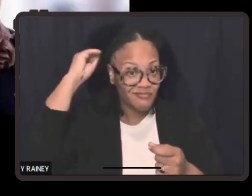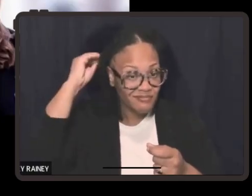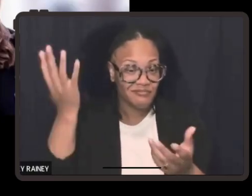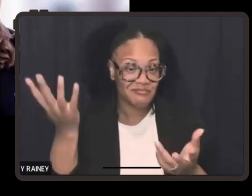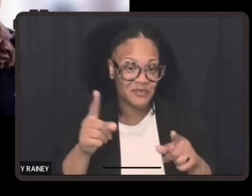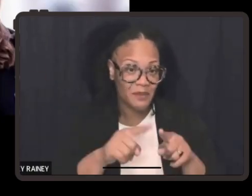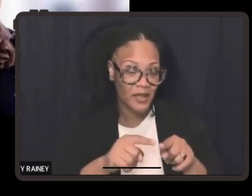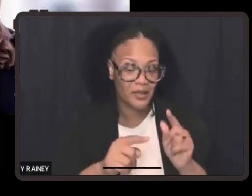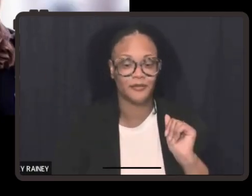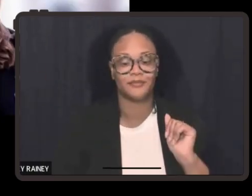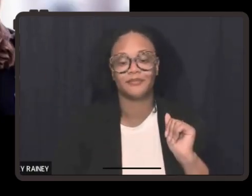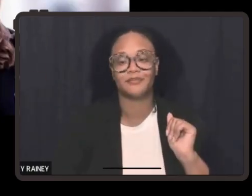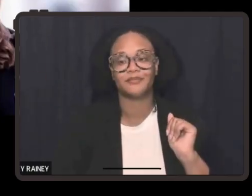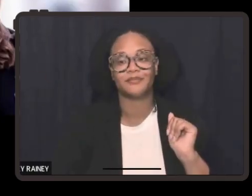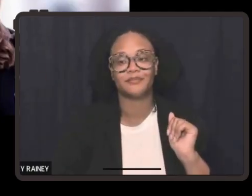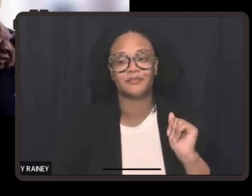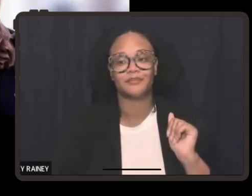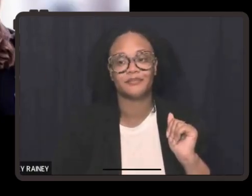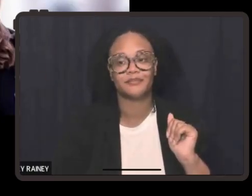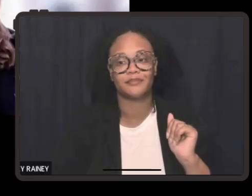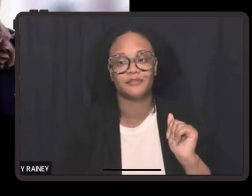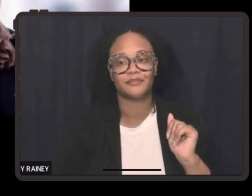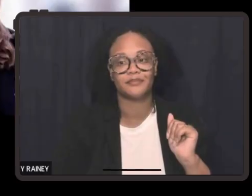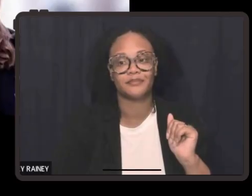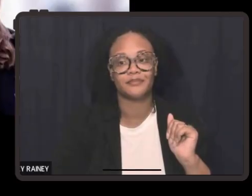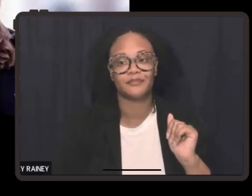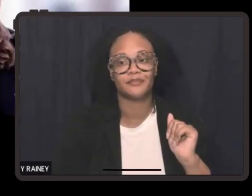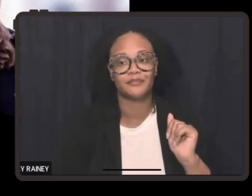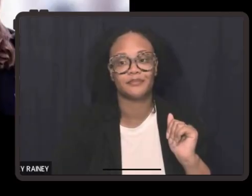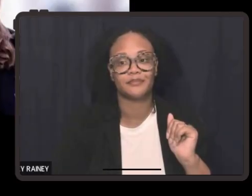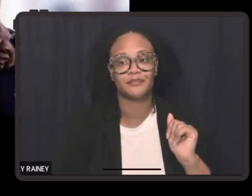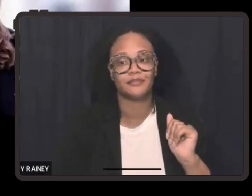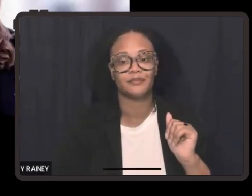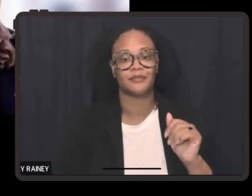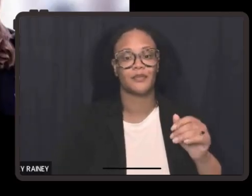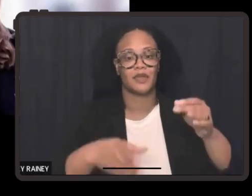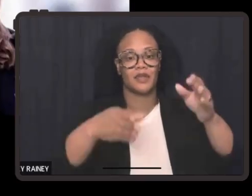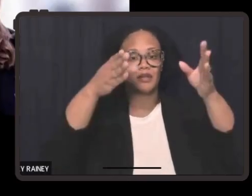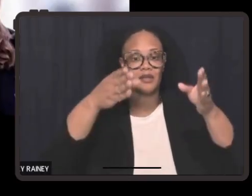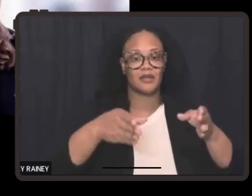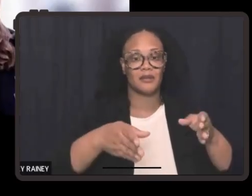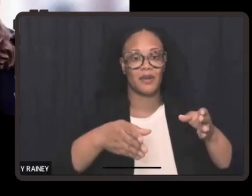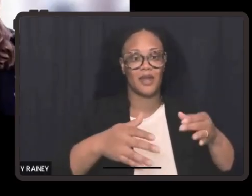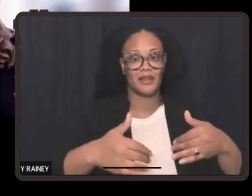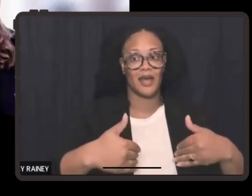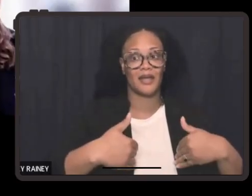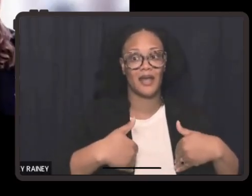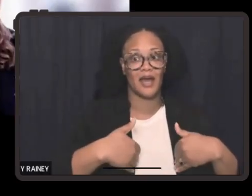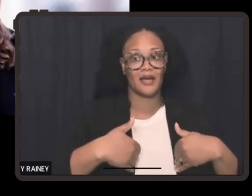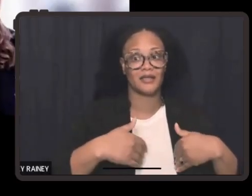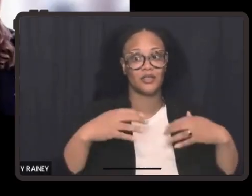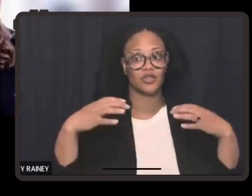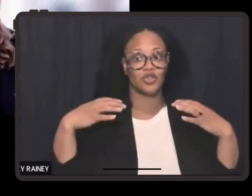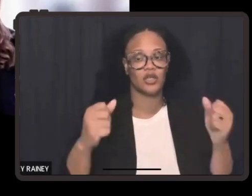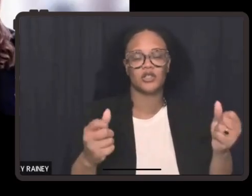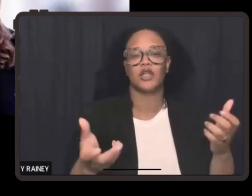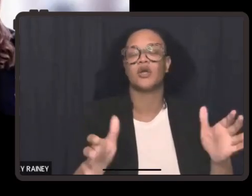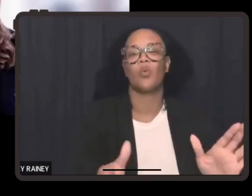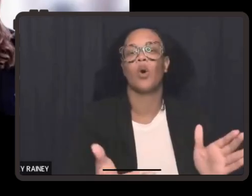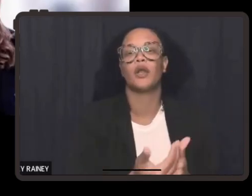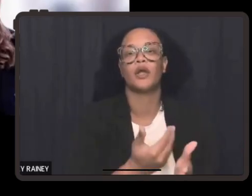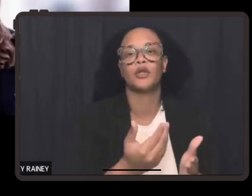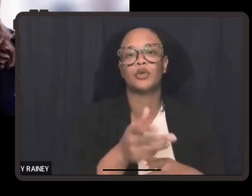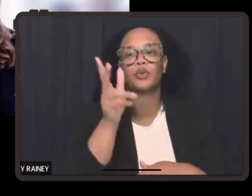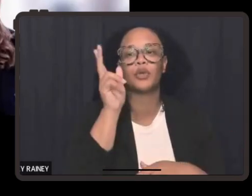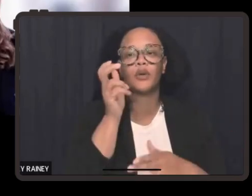with charge is against the a new hearing device or experience. You should go for it,